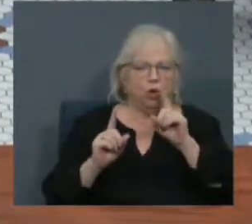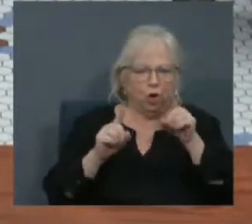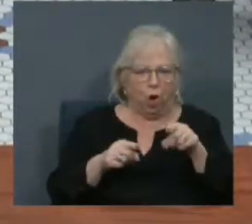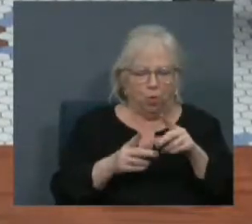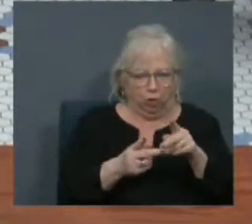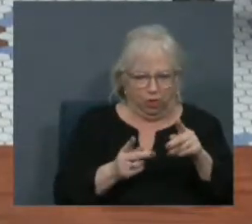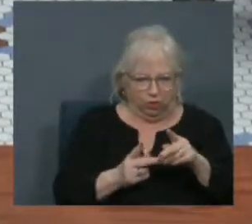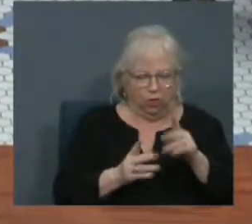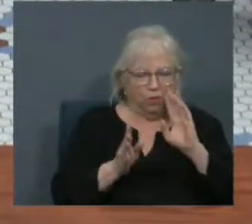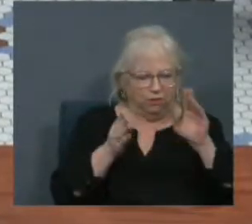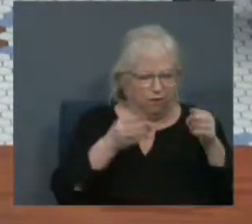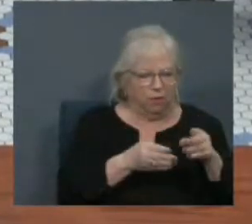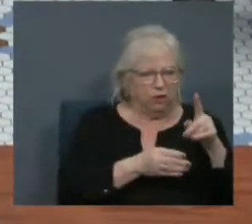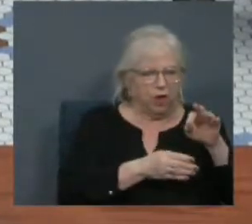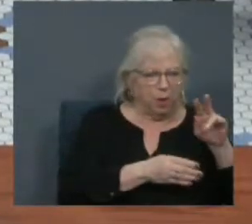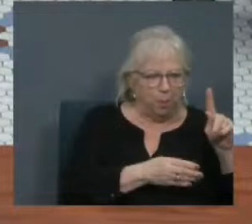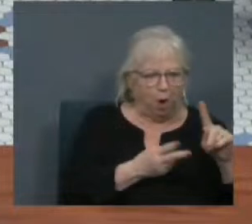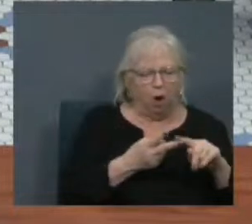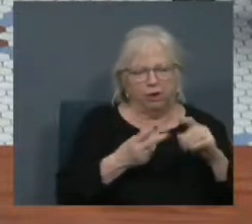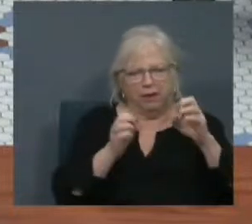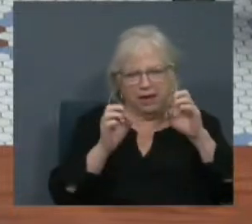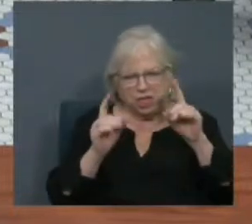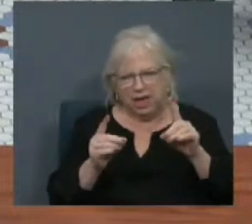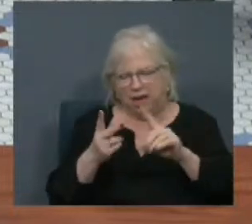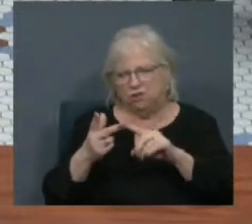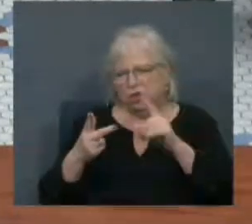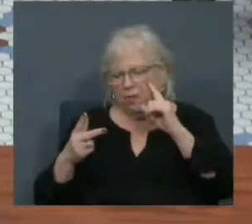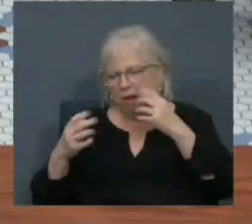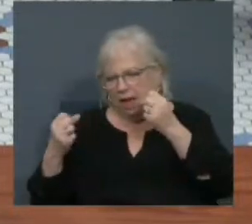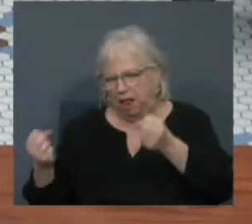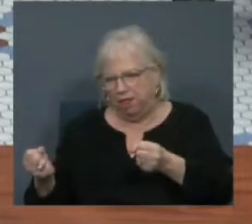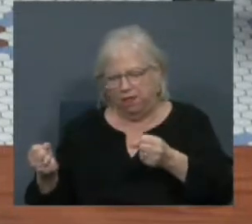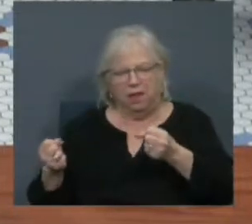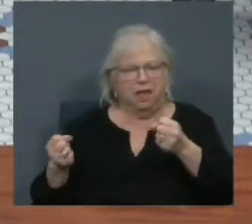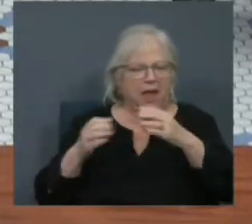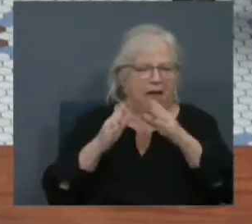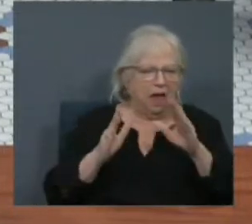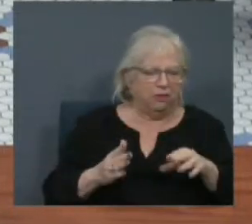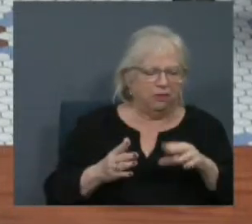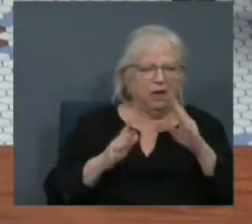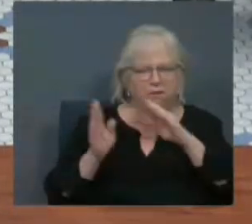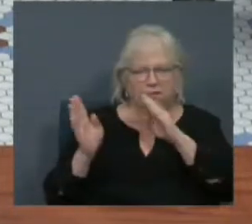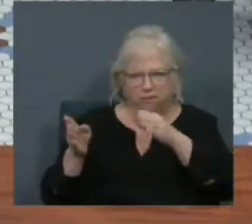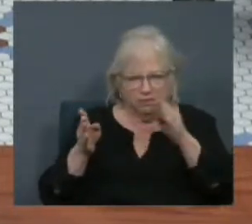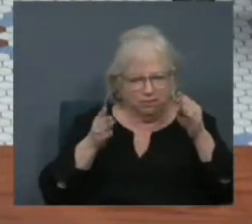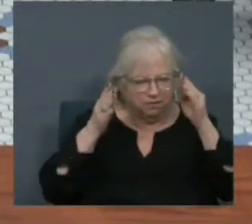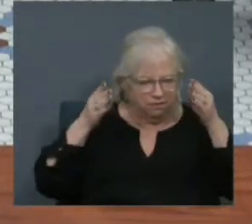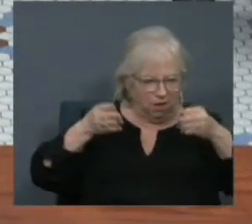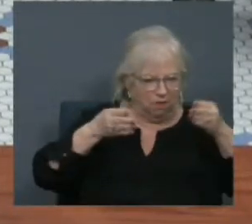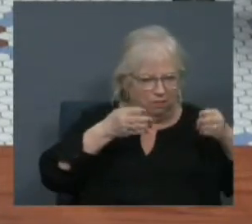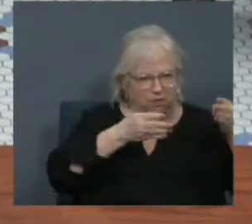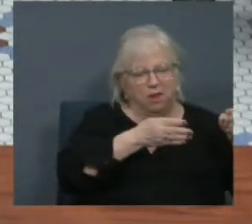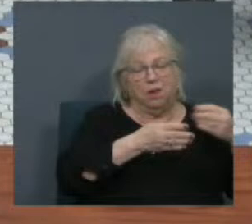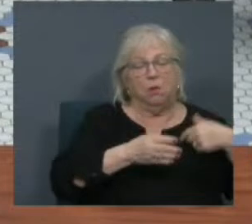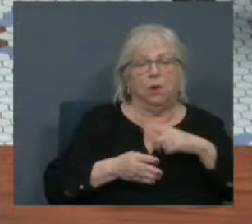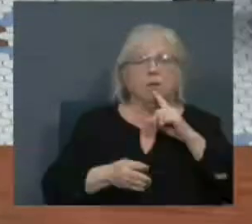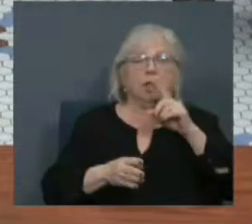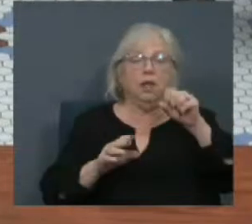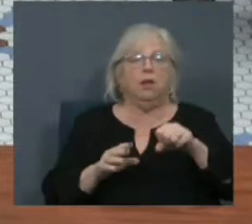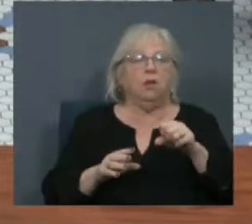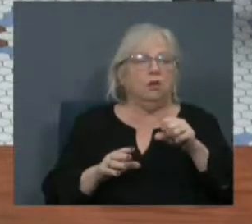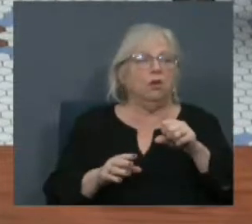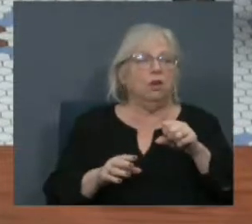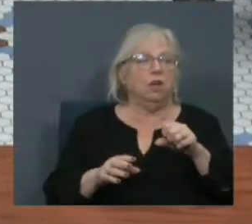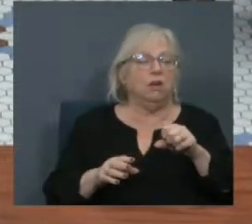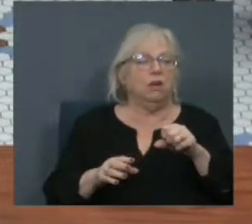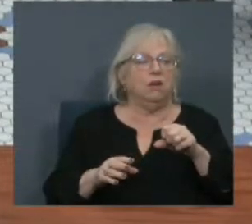focus on the parks, focus on the education, focus on the mental health, focus on the housing, because we really could divest